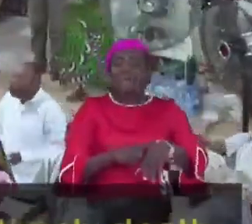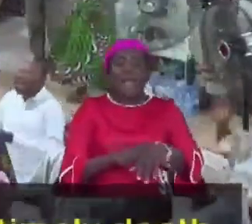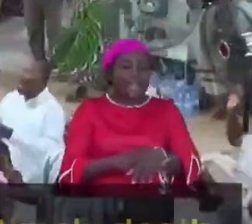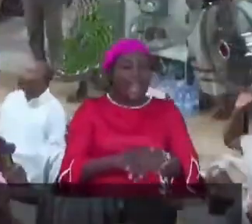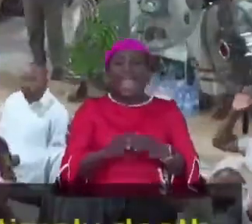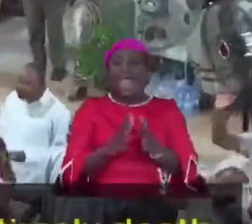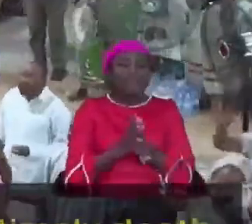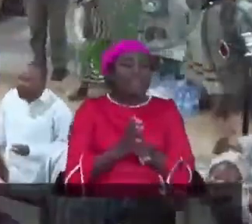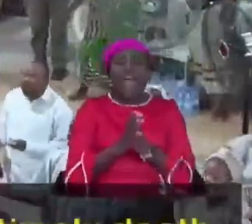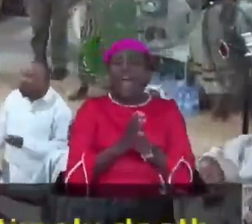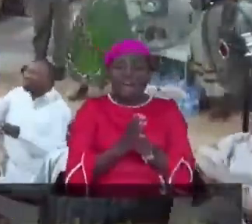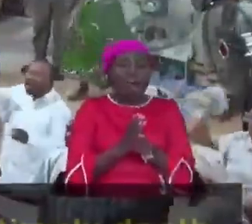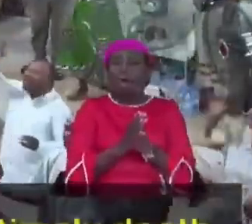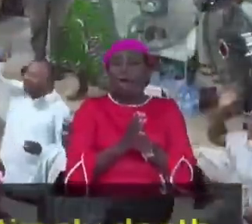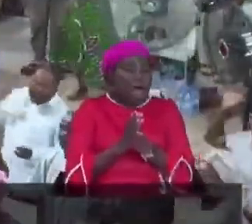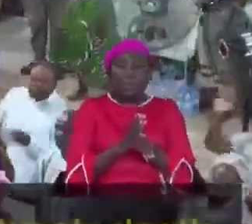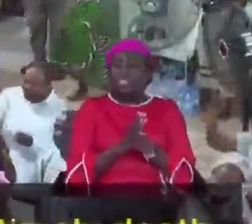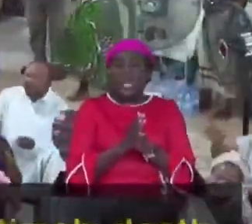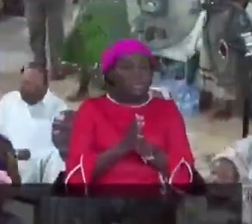10 times.